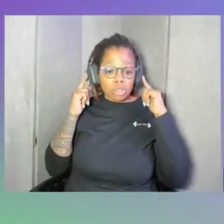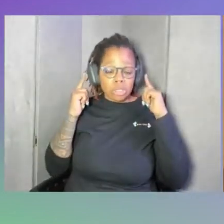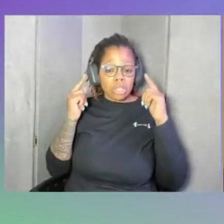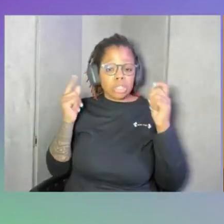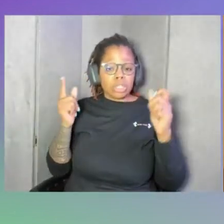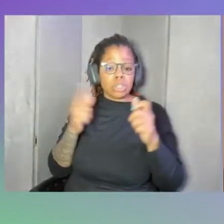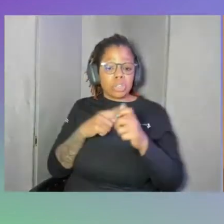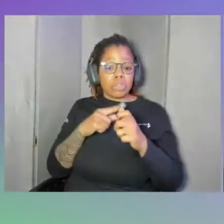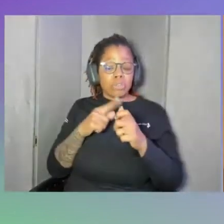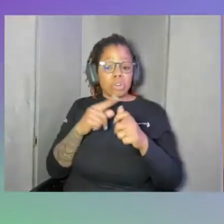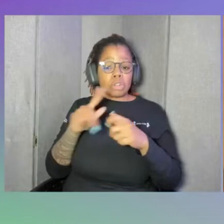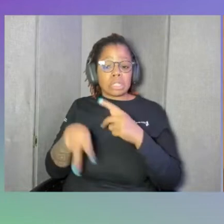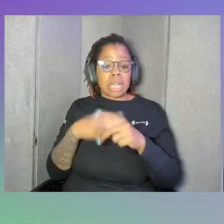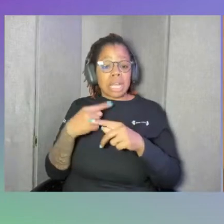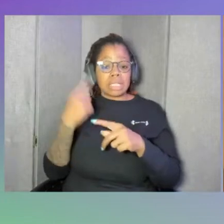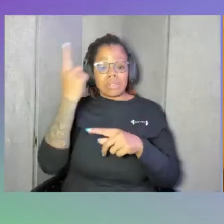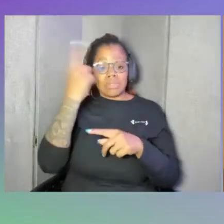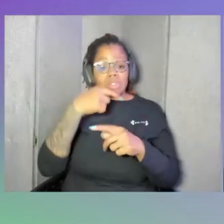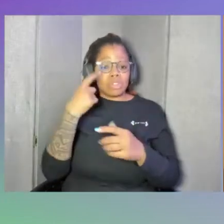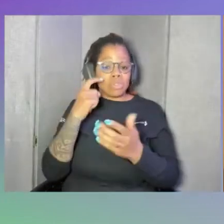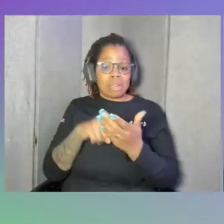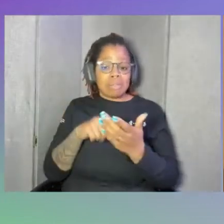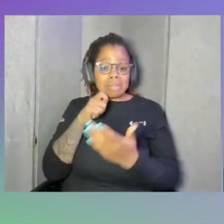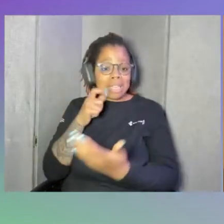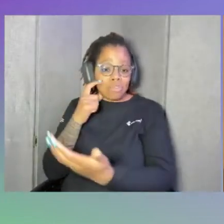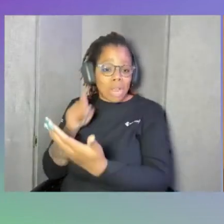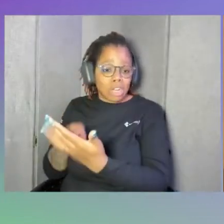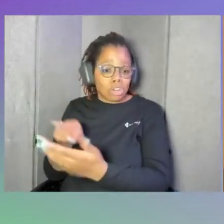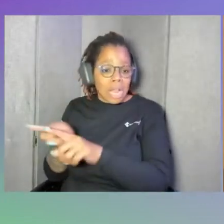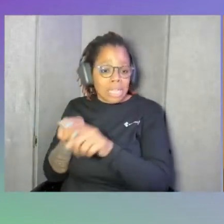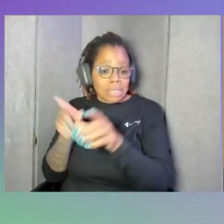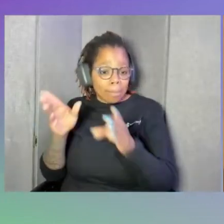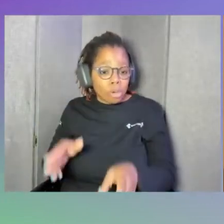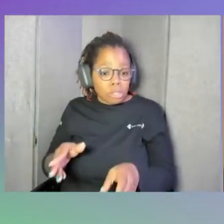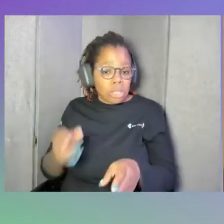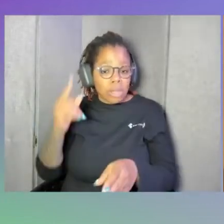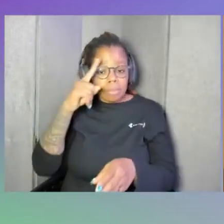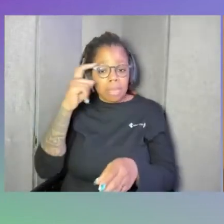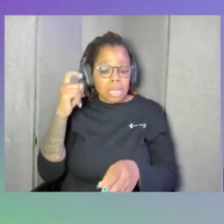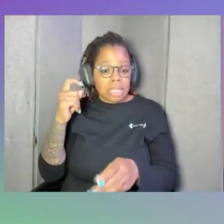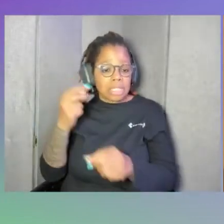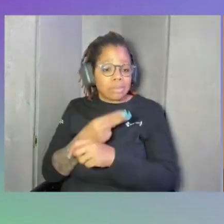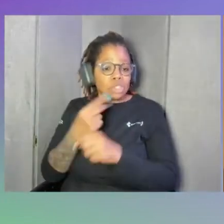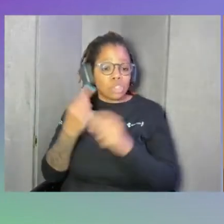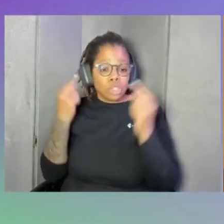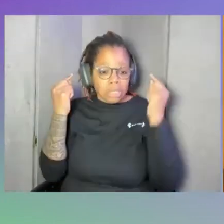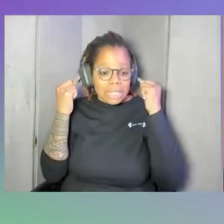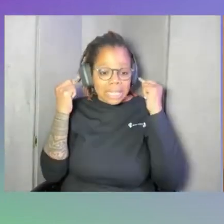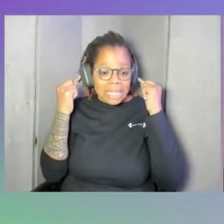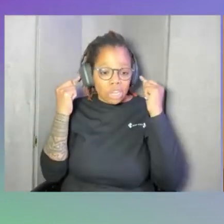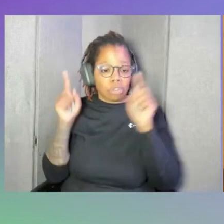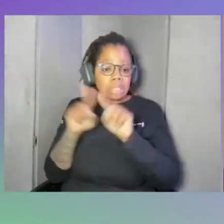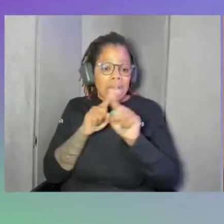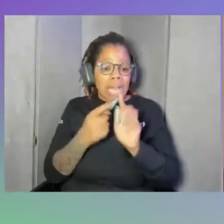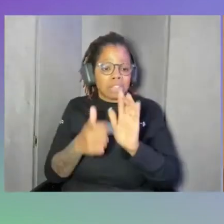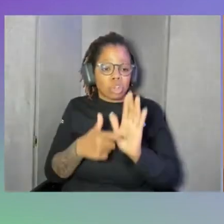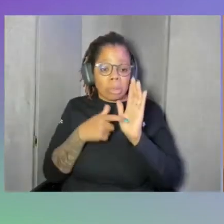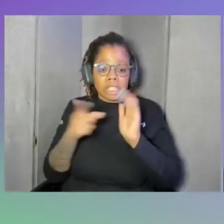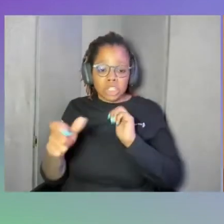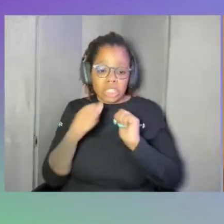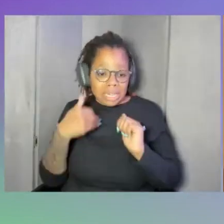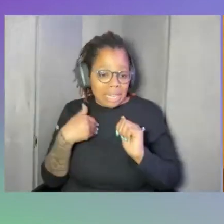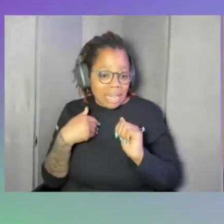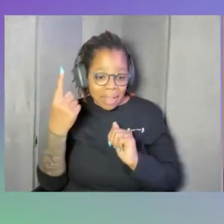of facial recognition did not recognize her as a human because it was using ears as a landmark and she didn't have